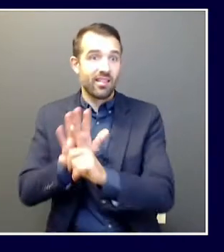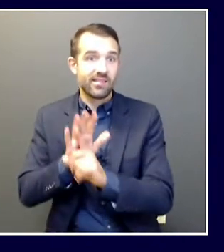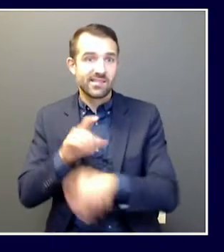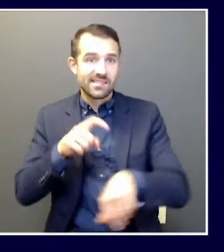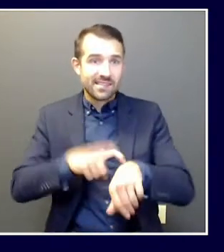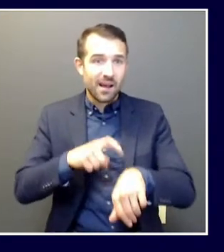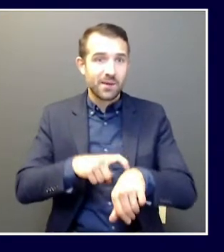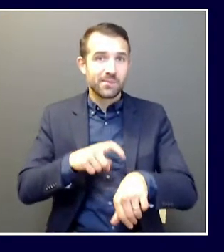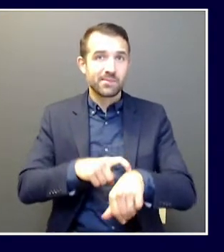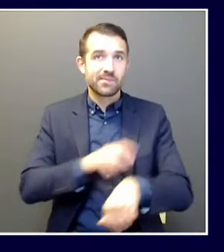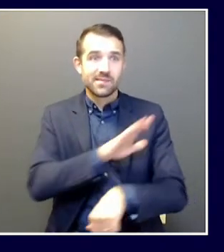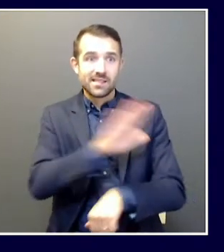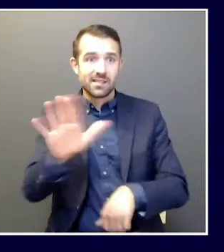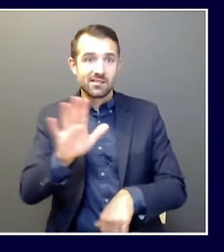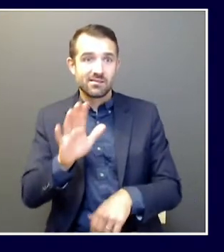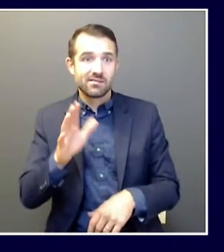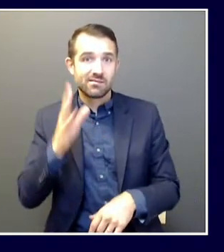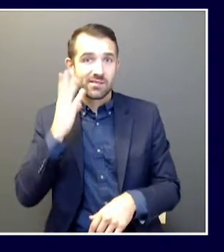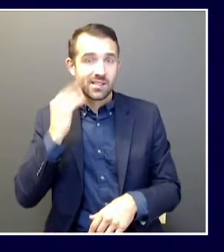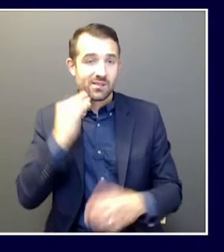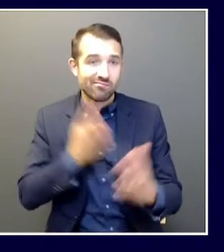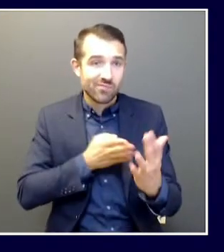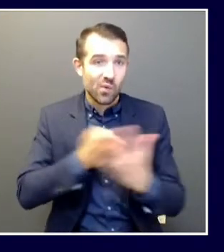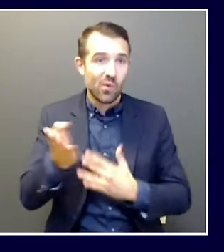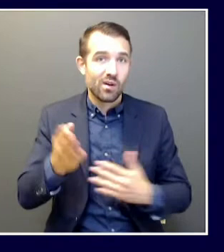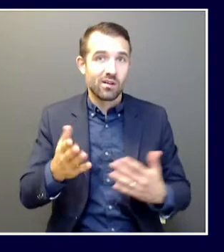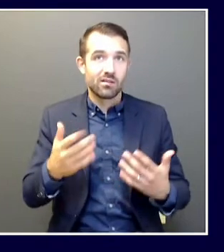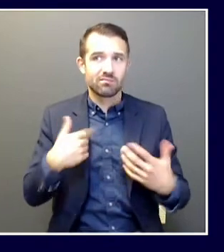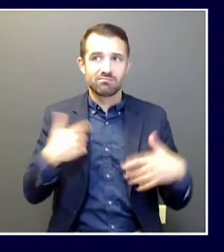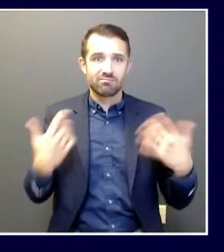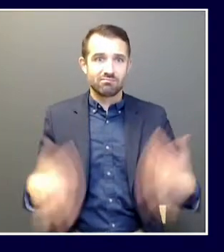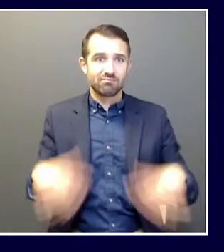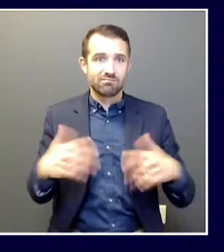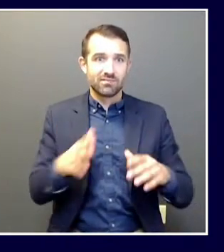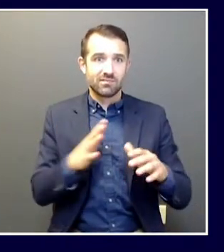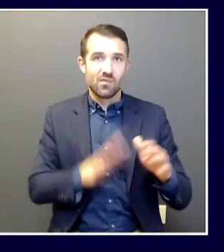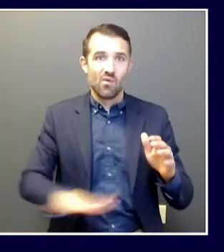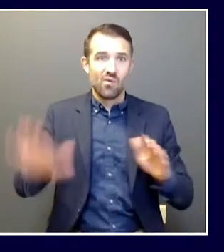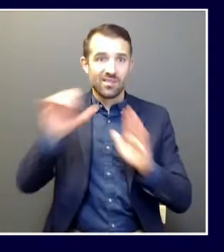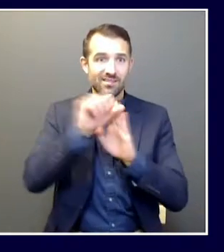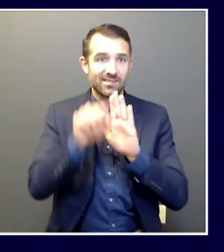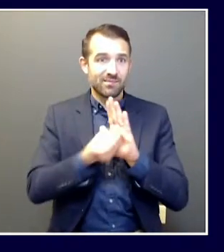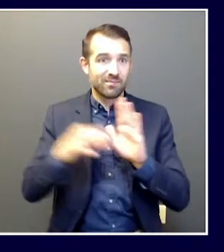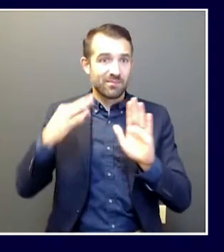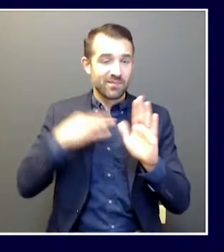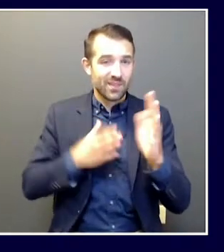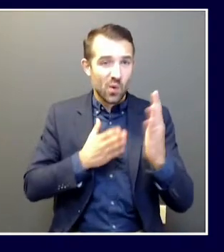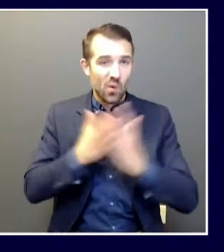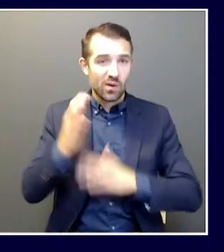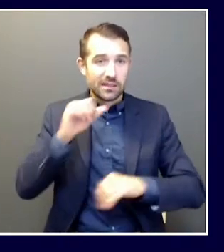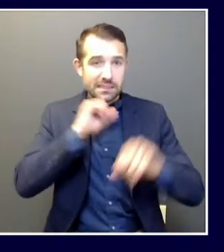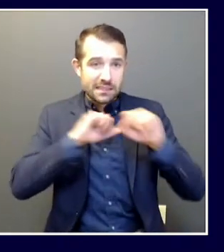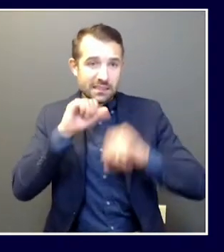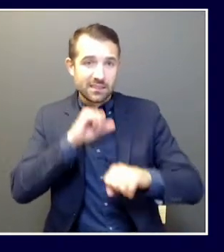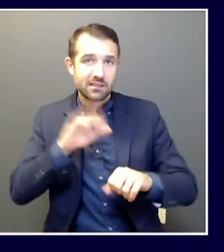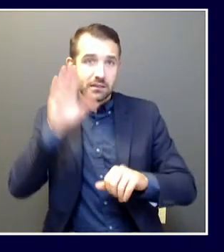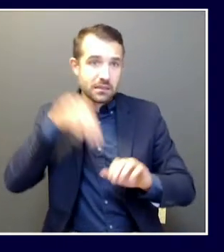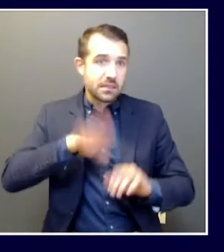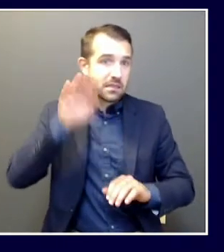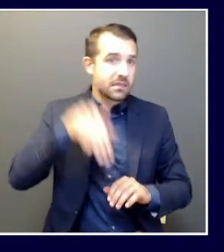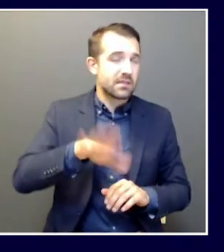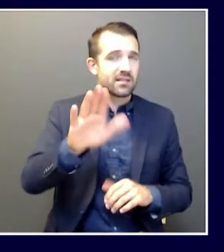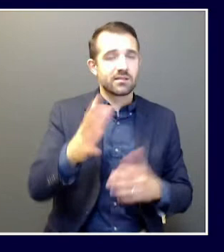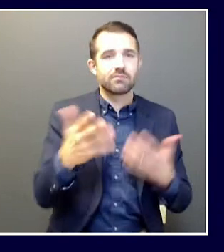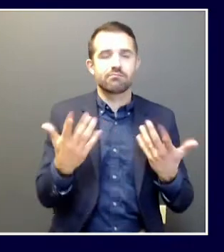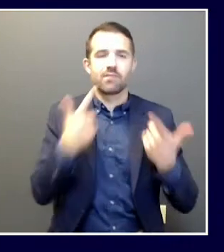Even whether you've been watching or not, the entire state of Maine has been through a lot. And I just wanted to take a second to acknowledge that as a state, as a